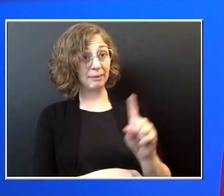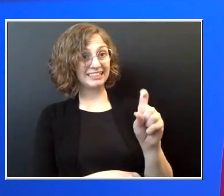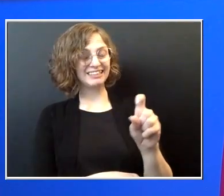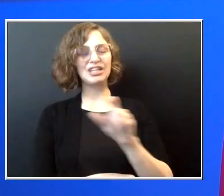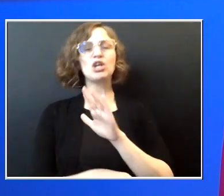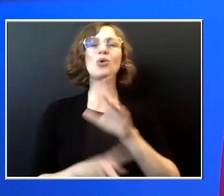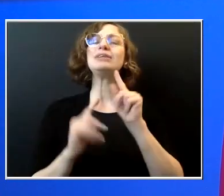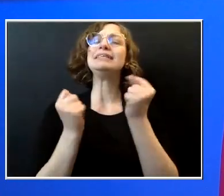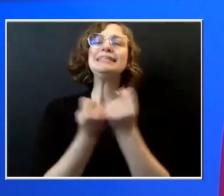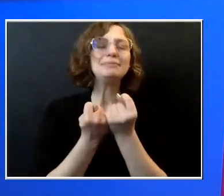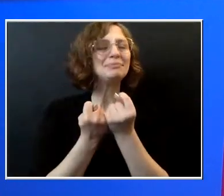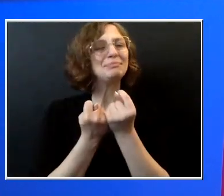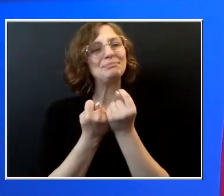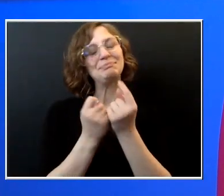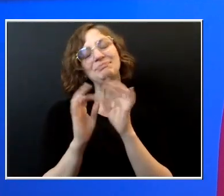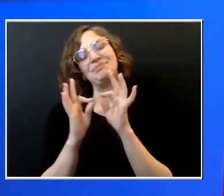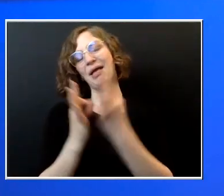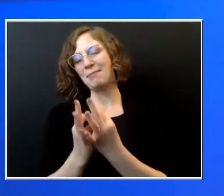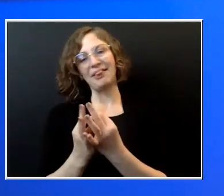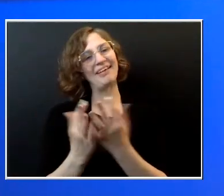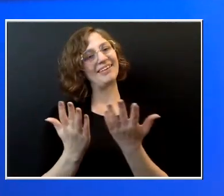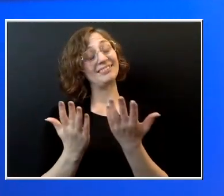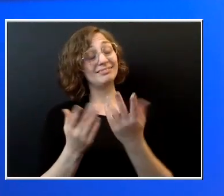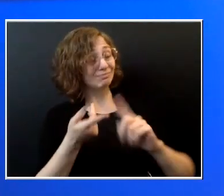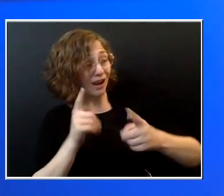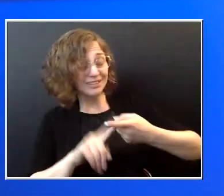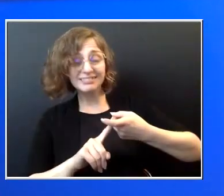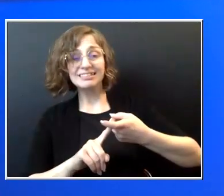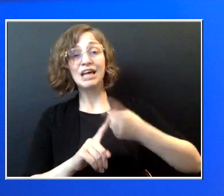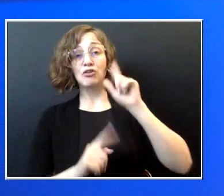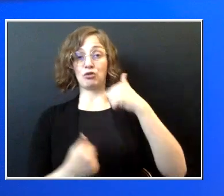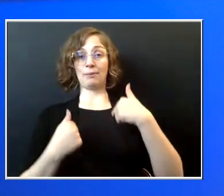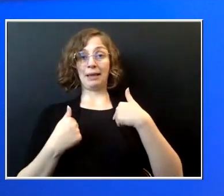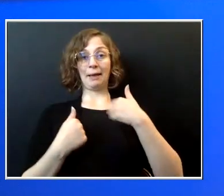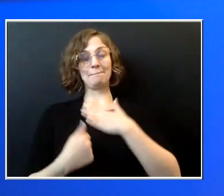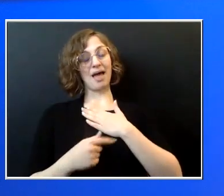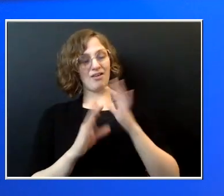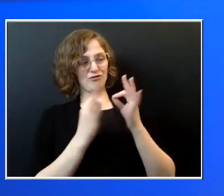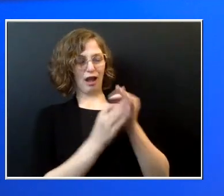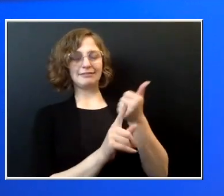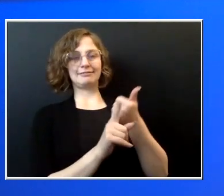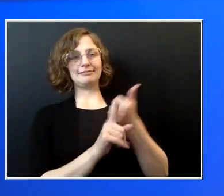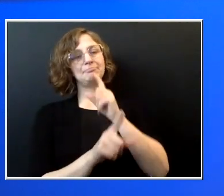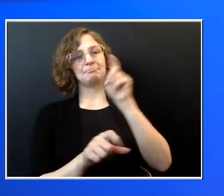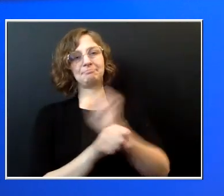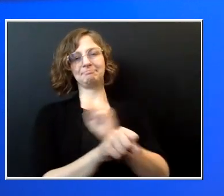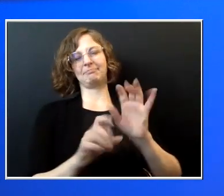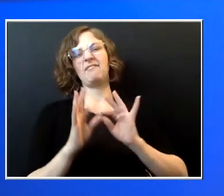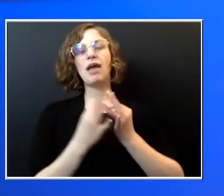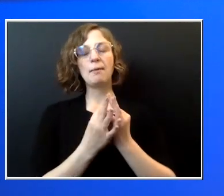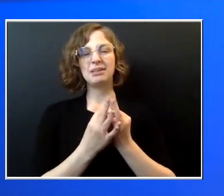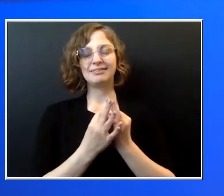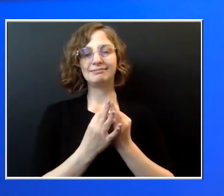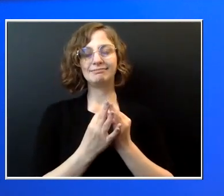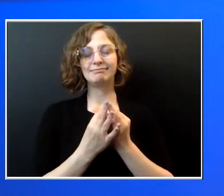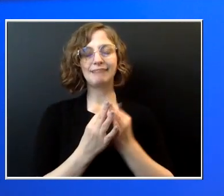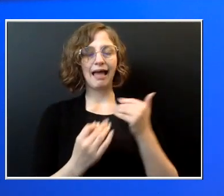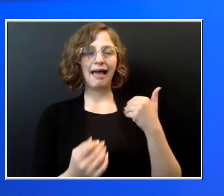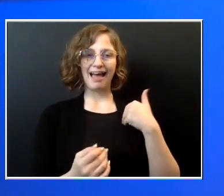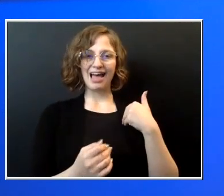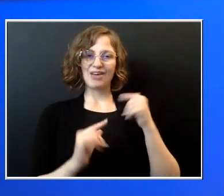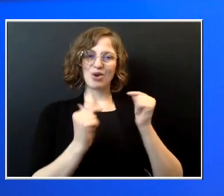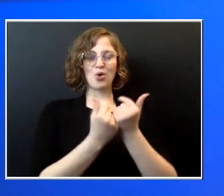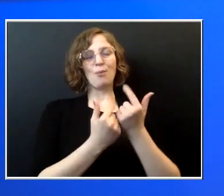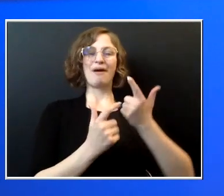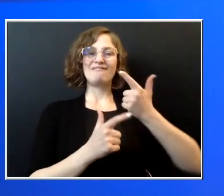family, your friends. And for me, my friends are family. I have a group of sisters, and they